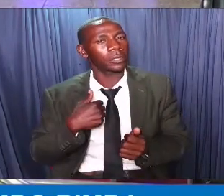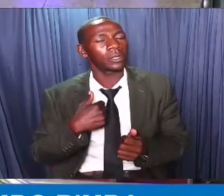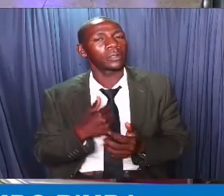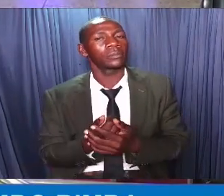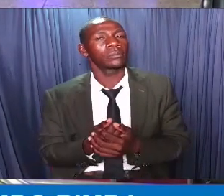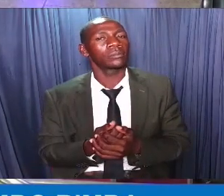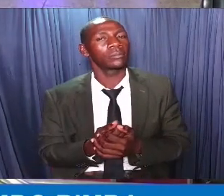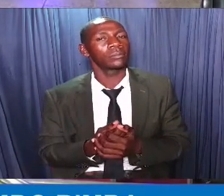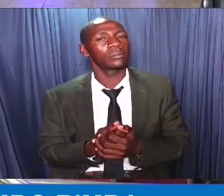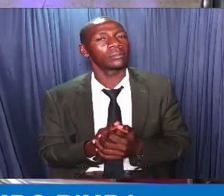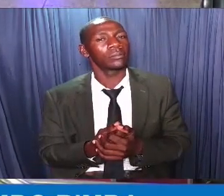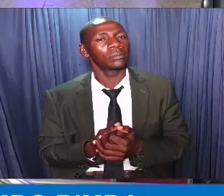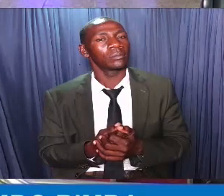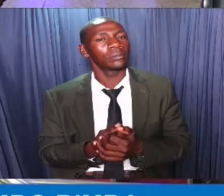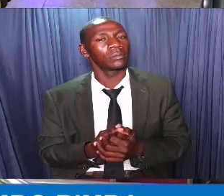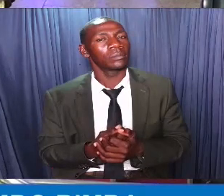with me.